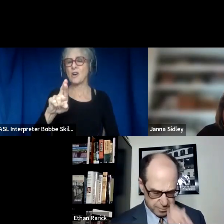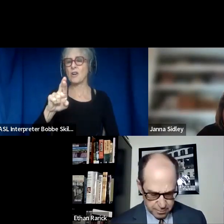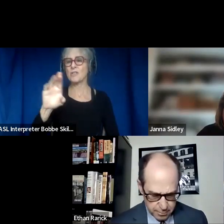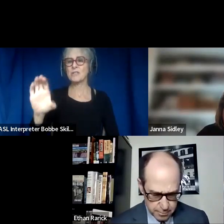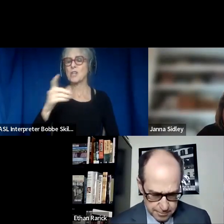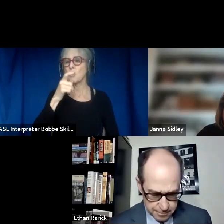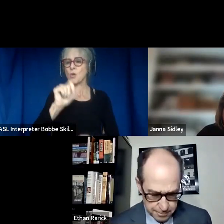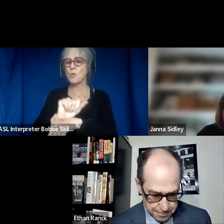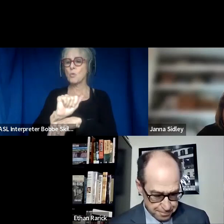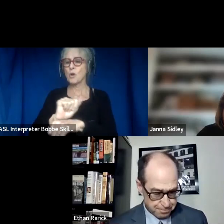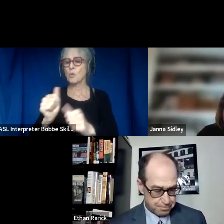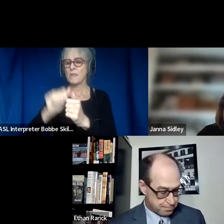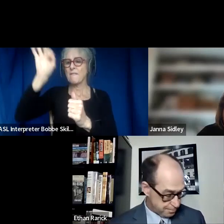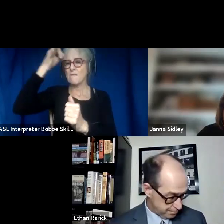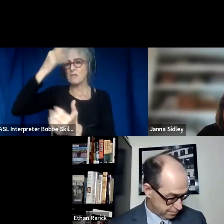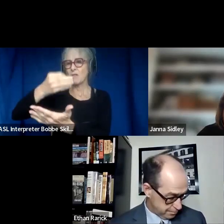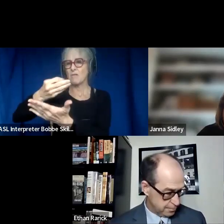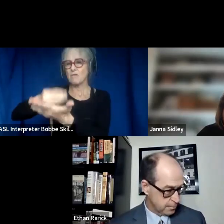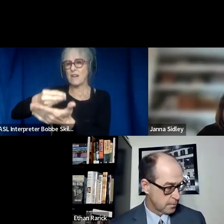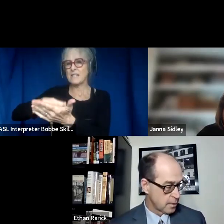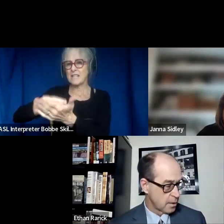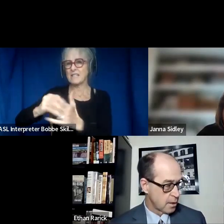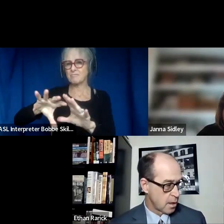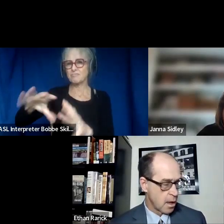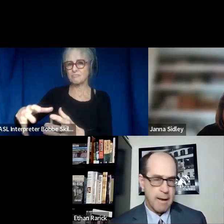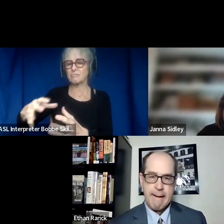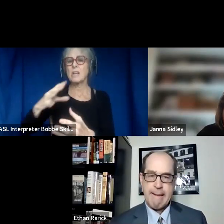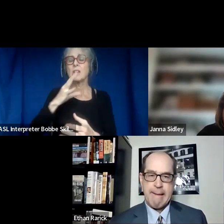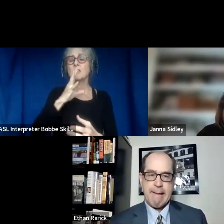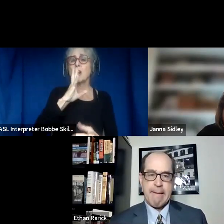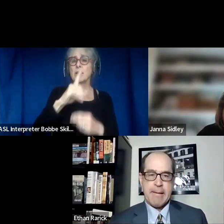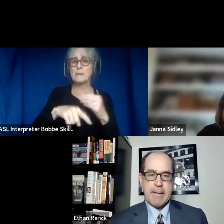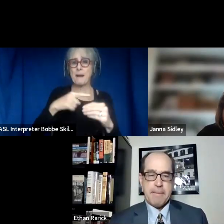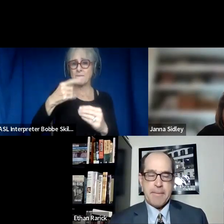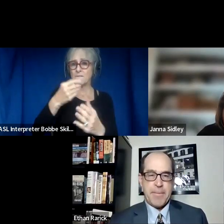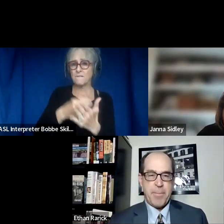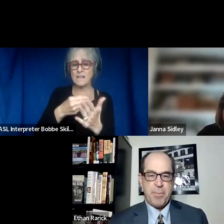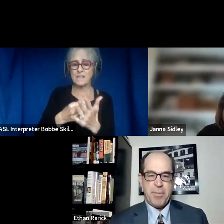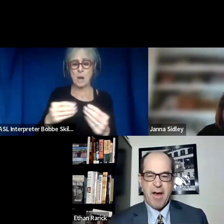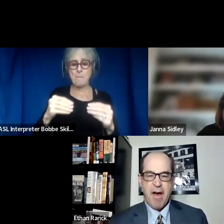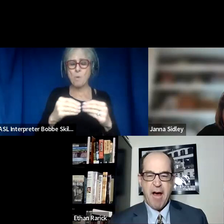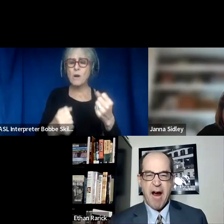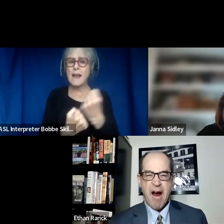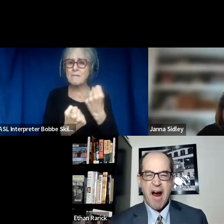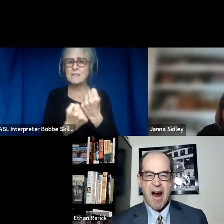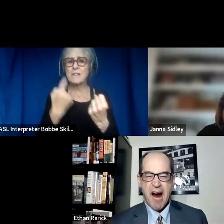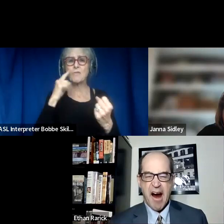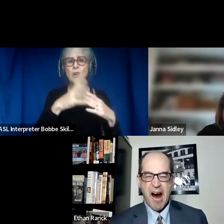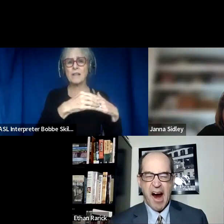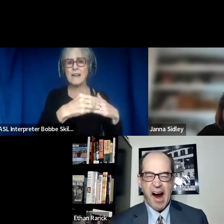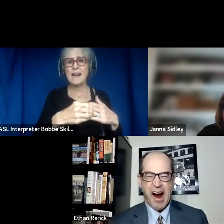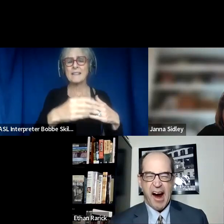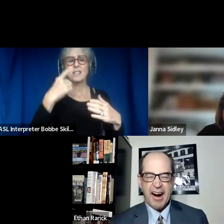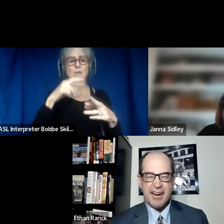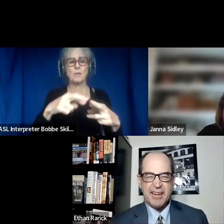funded side. So on the topic of funding more advocacy to have guidance for regional center clients and